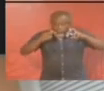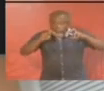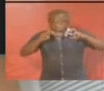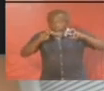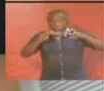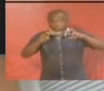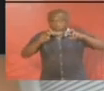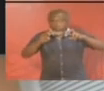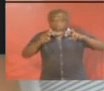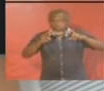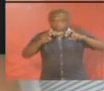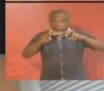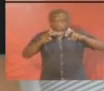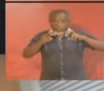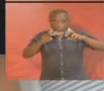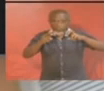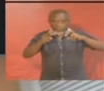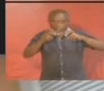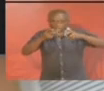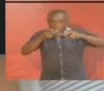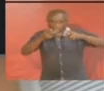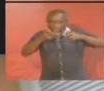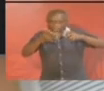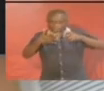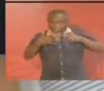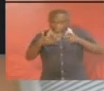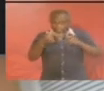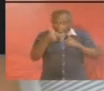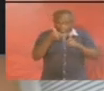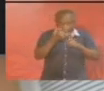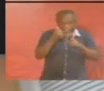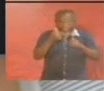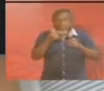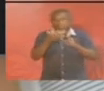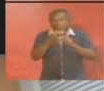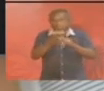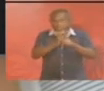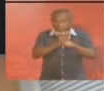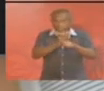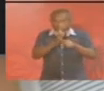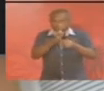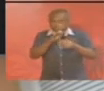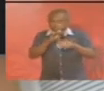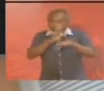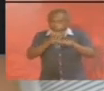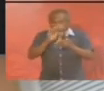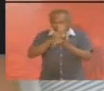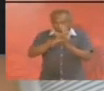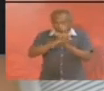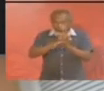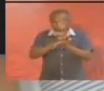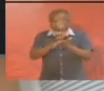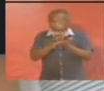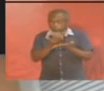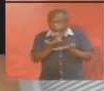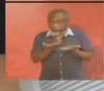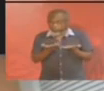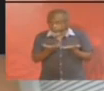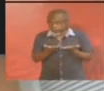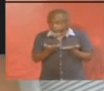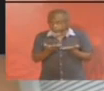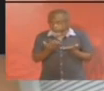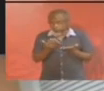the pandemic impact on the school system? We're getting reports of teachers and principals complaining